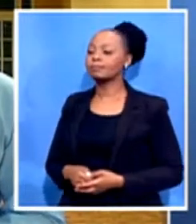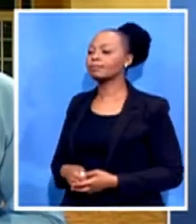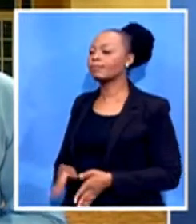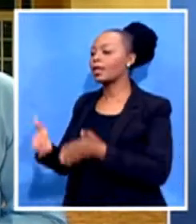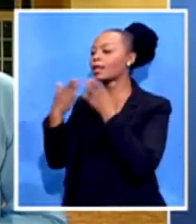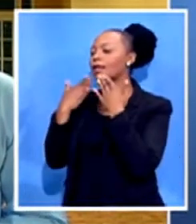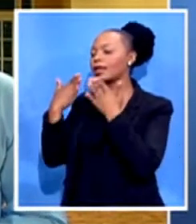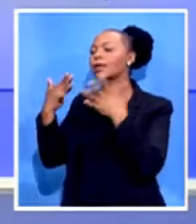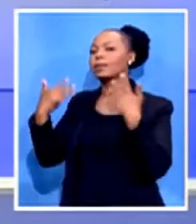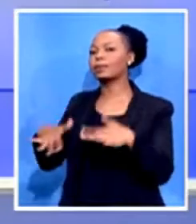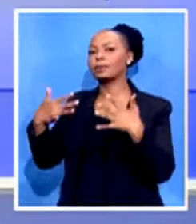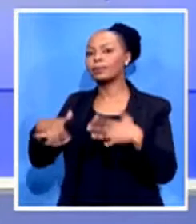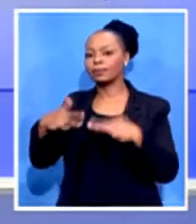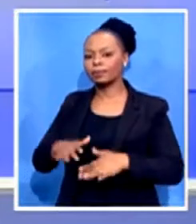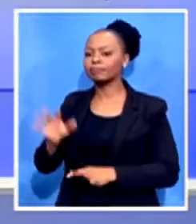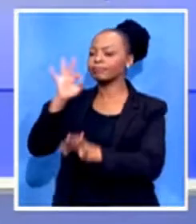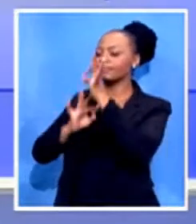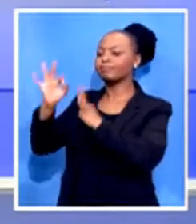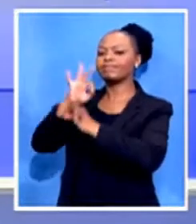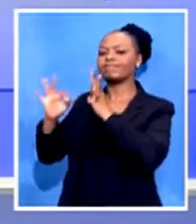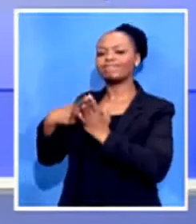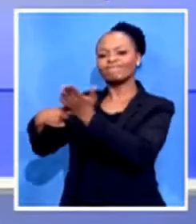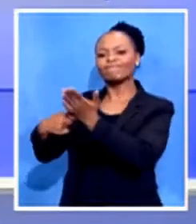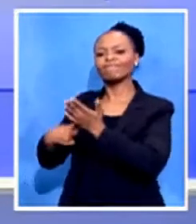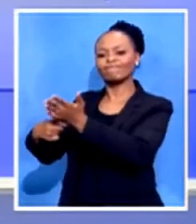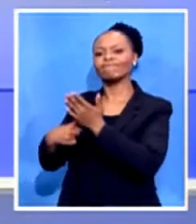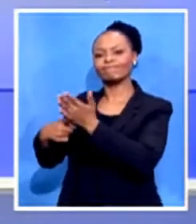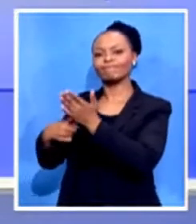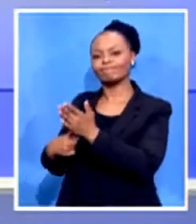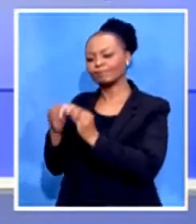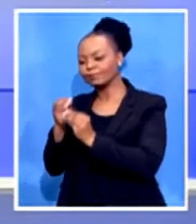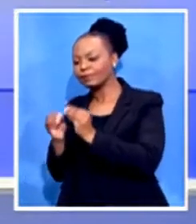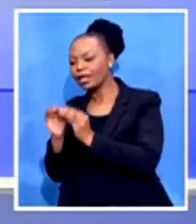conversations about reviving the economy in the Limpopo province. Transport Minister